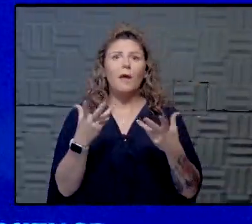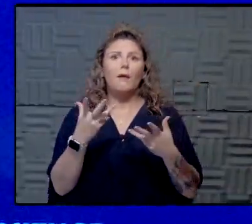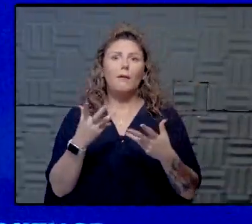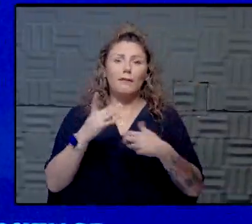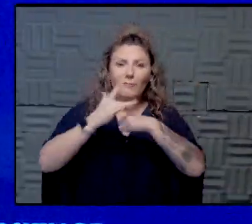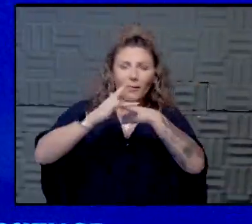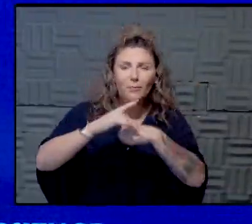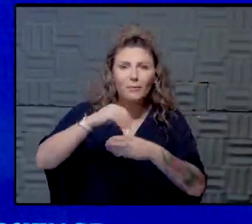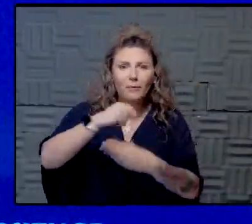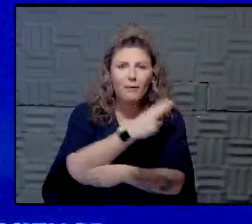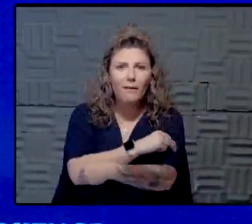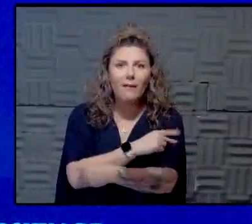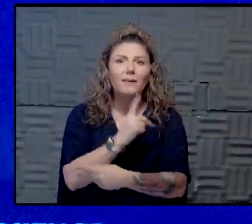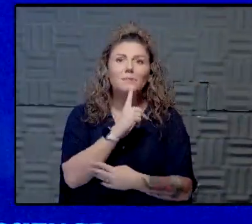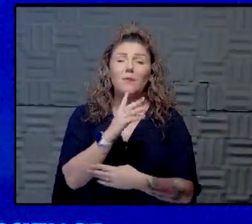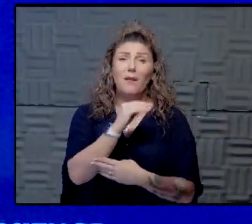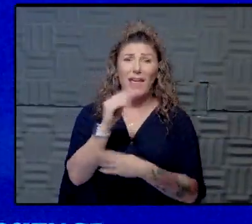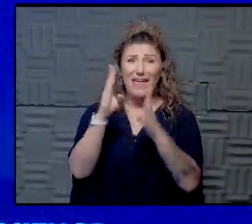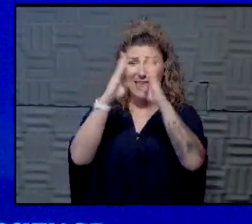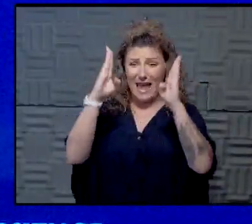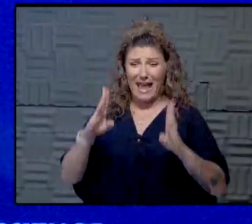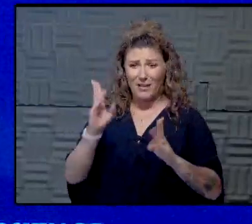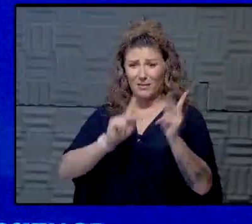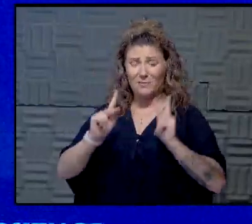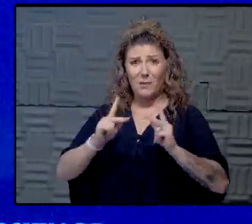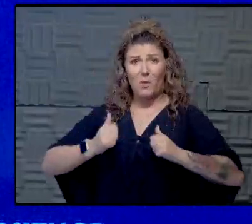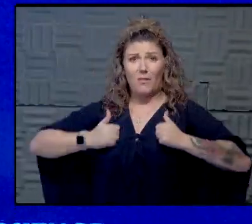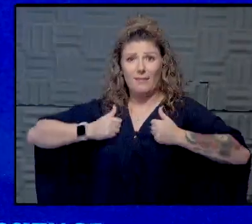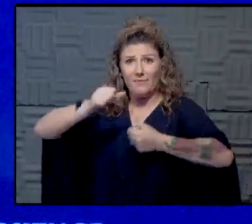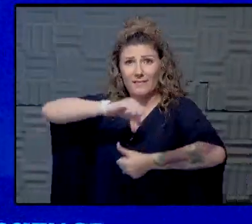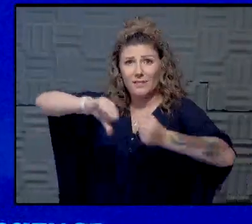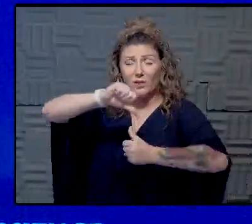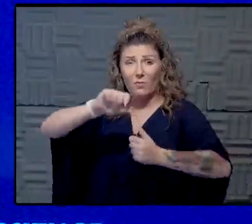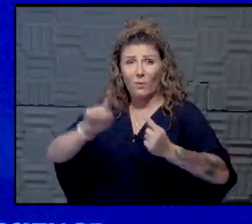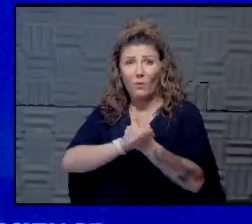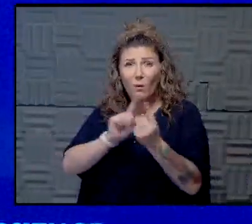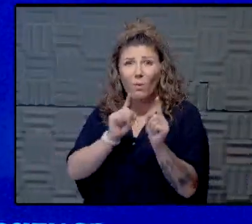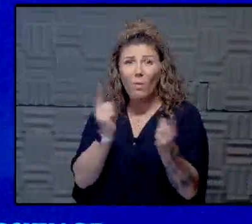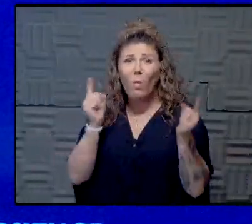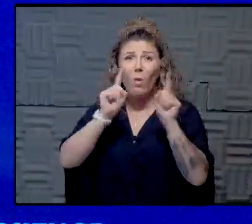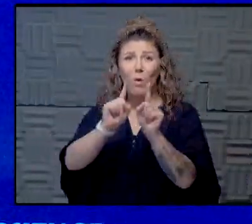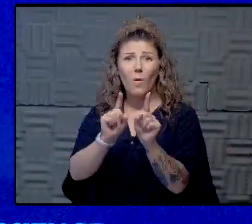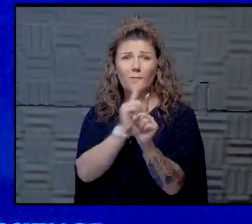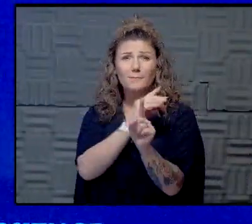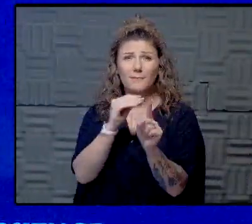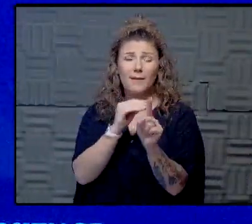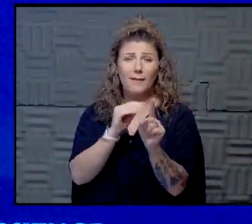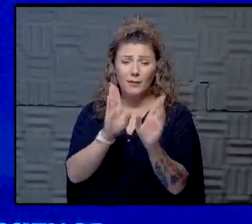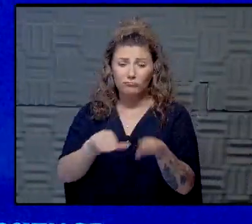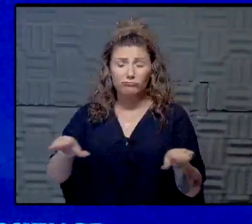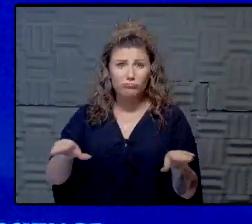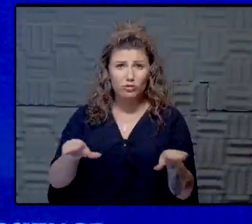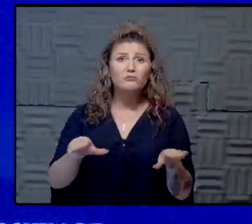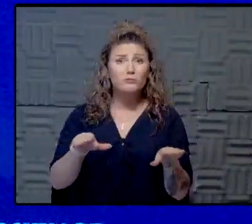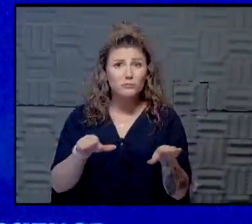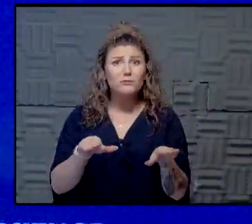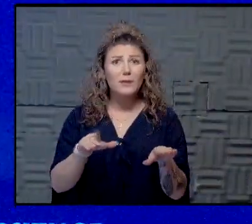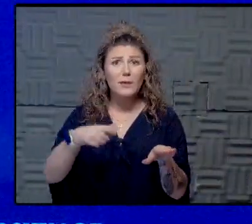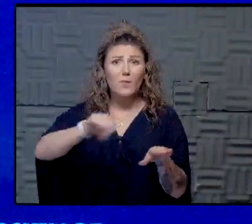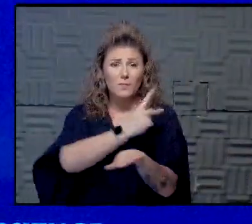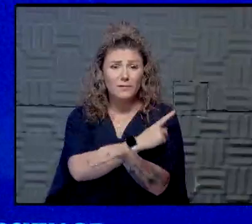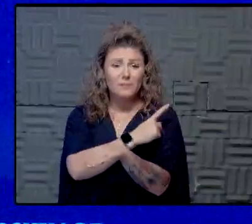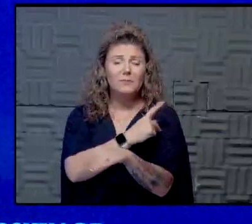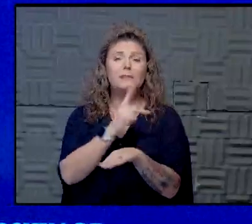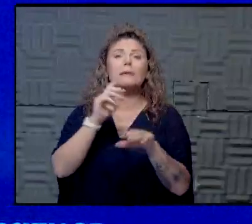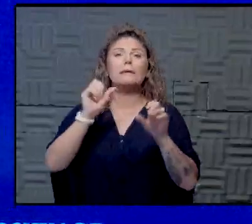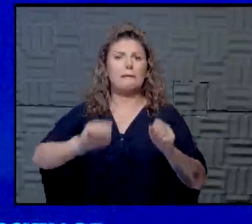certainly households are so closely linked because people are living with one another very closely. And we know that pediatrics patients, children, can replicate the same